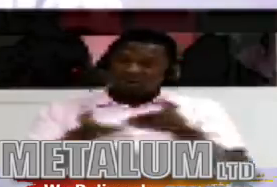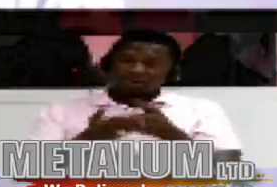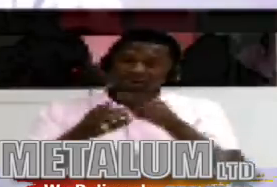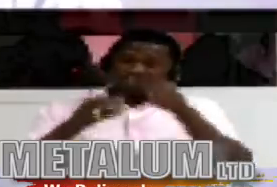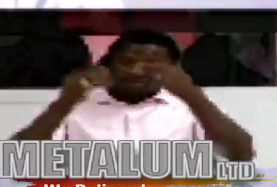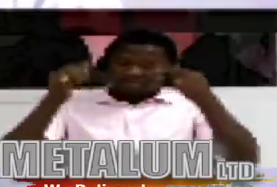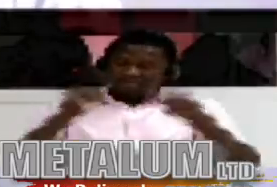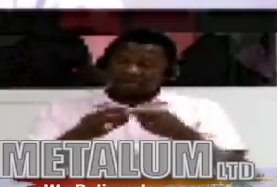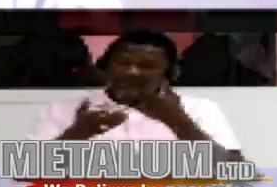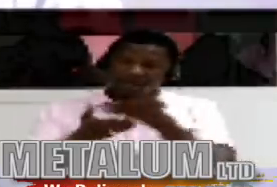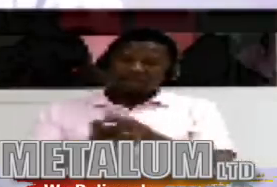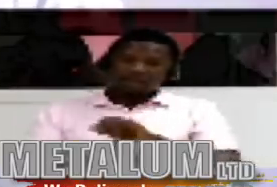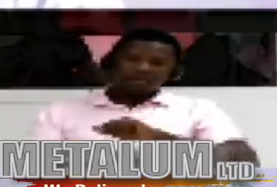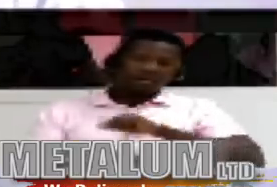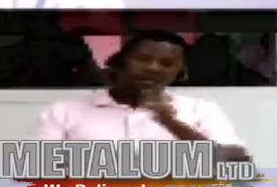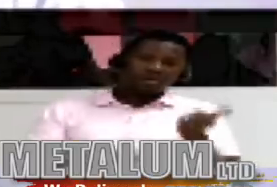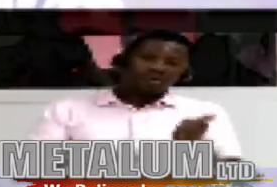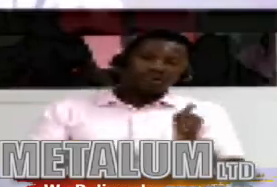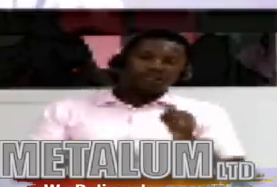and Gamsu